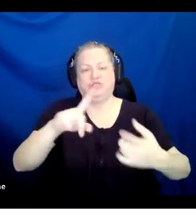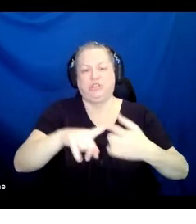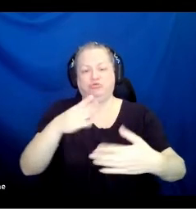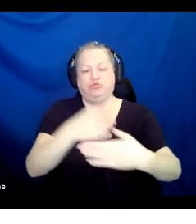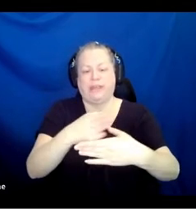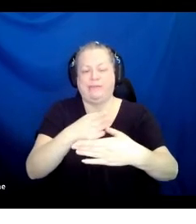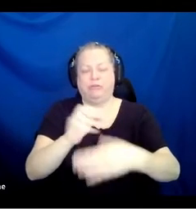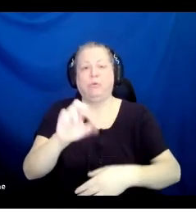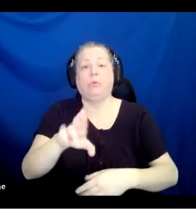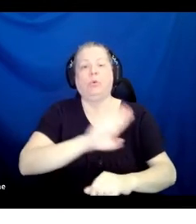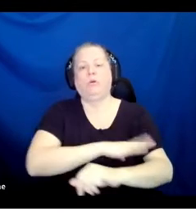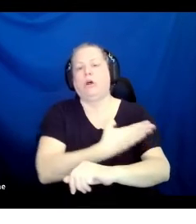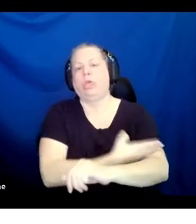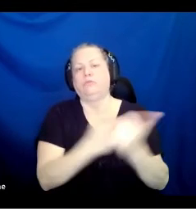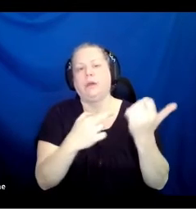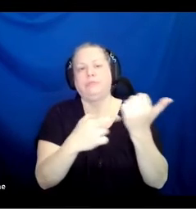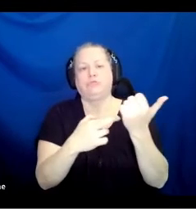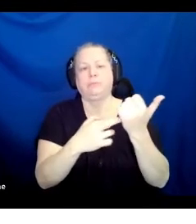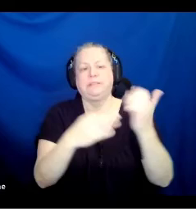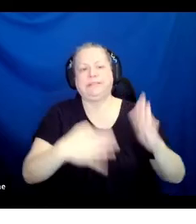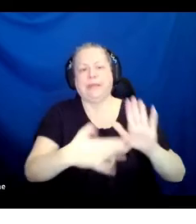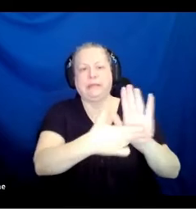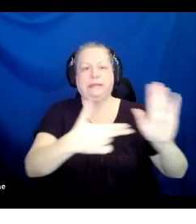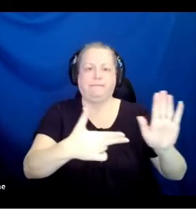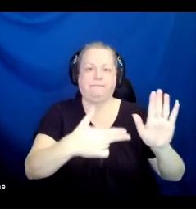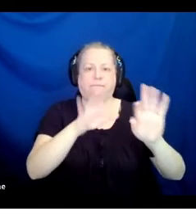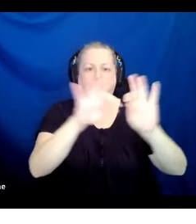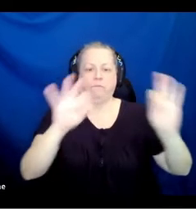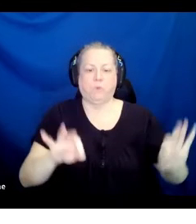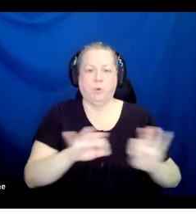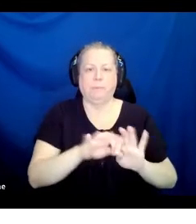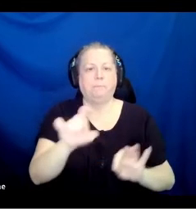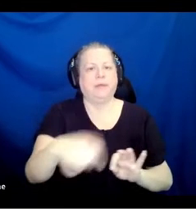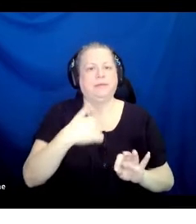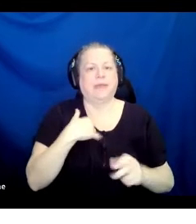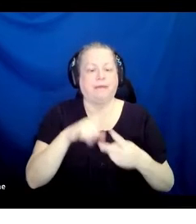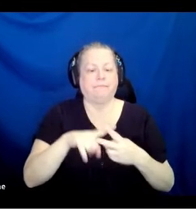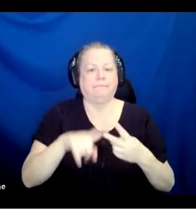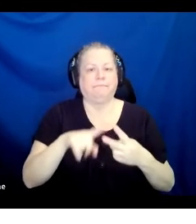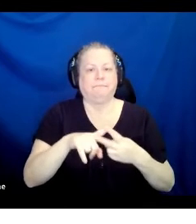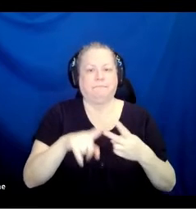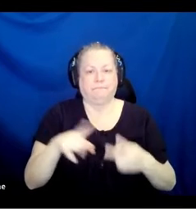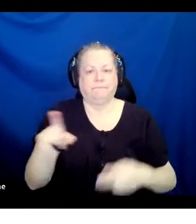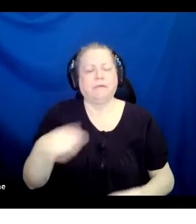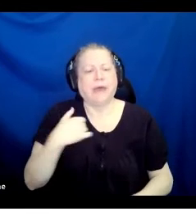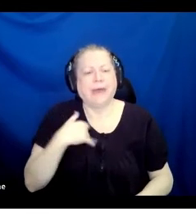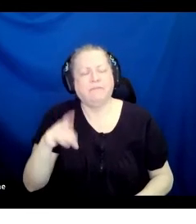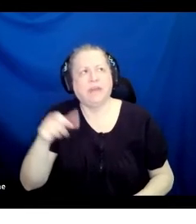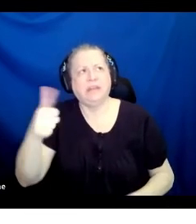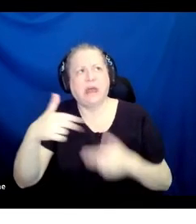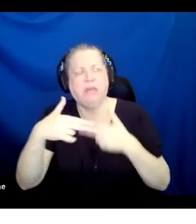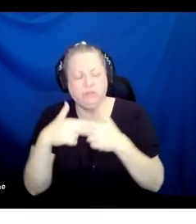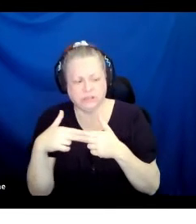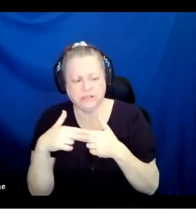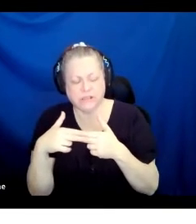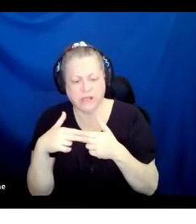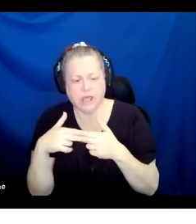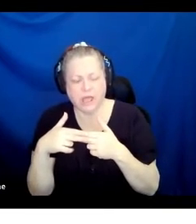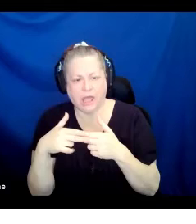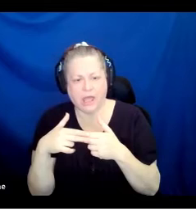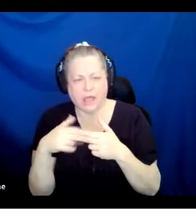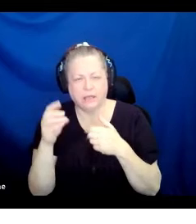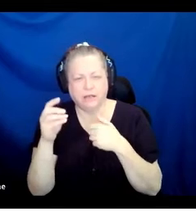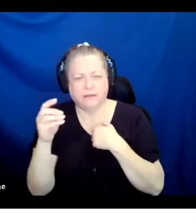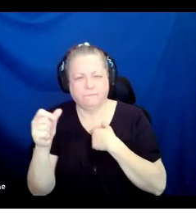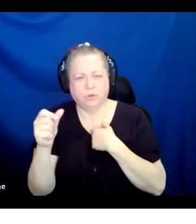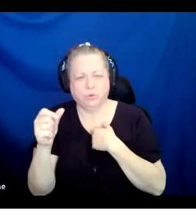authorized representative designation form on file. I actually have another slide in a